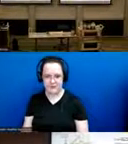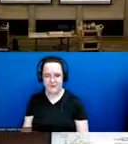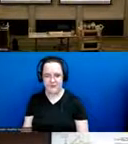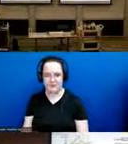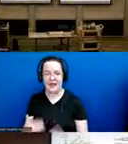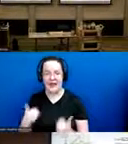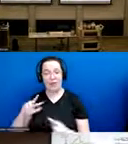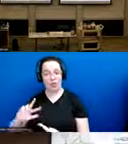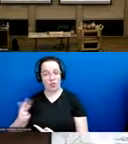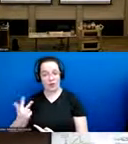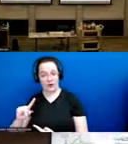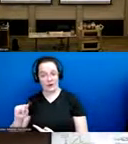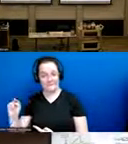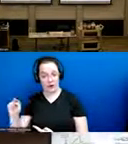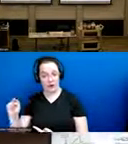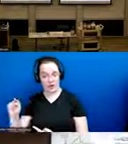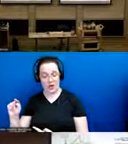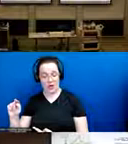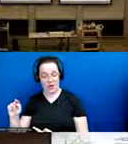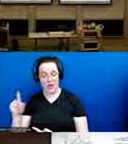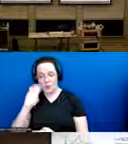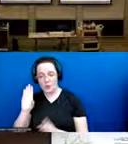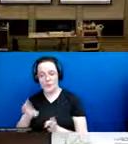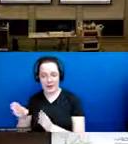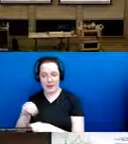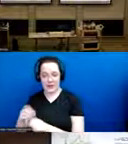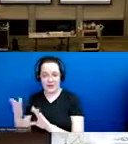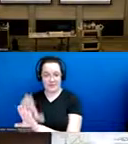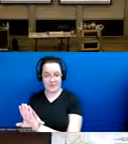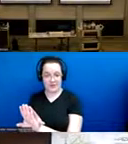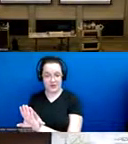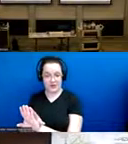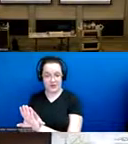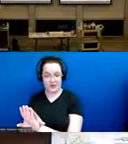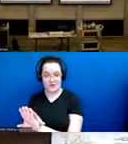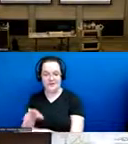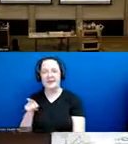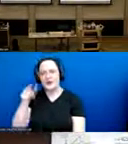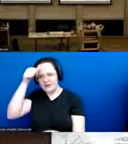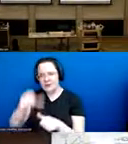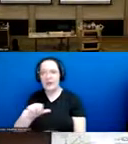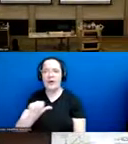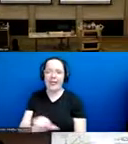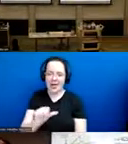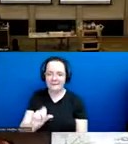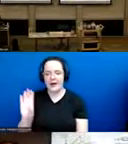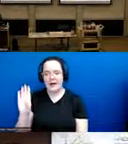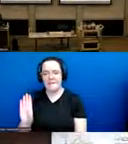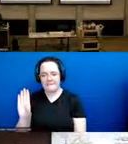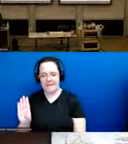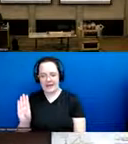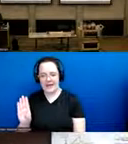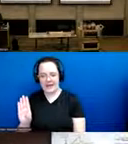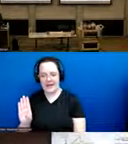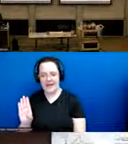photon, right? Which is going to be preparing this superposition. And remember, the alphas and the betas are the information